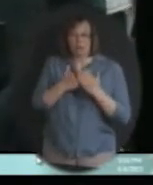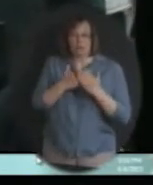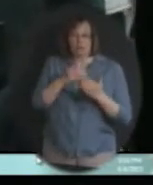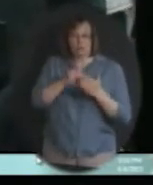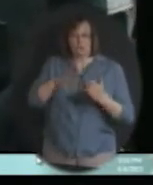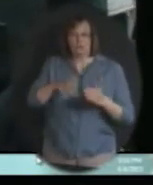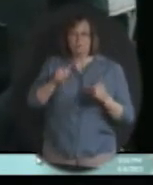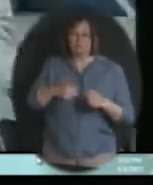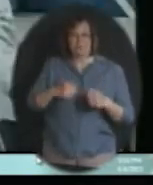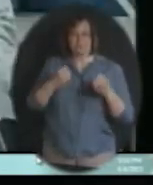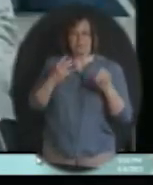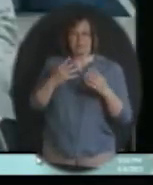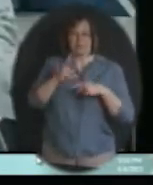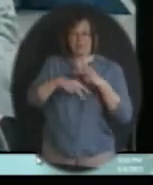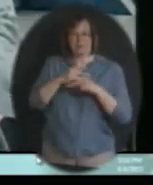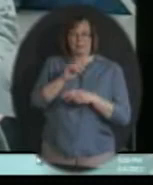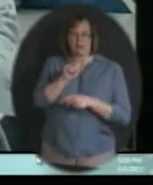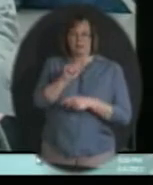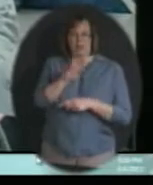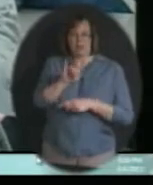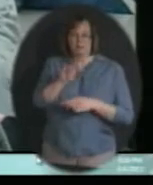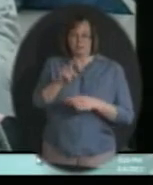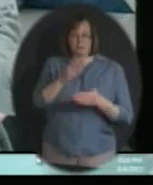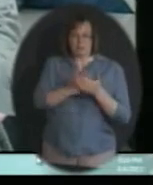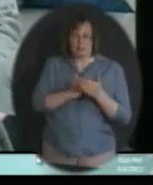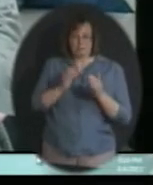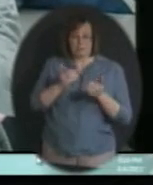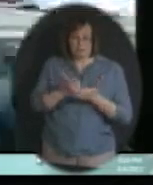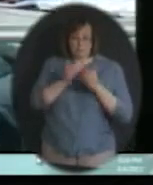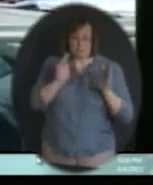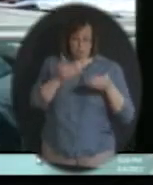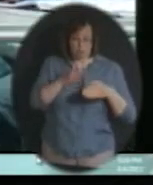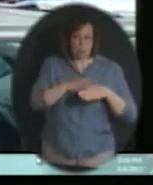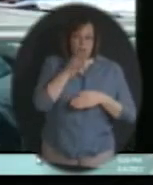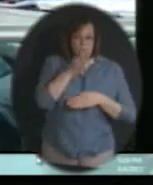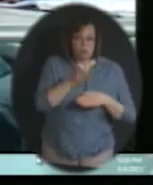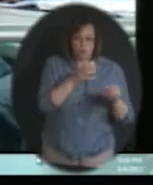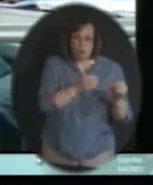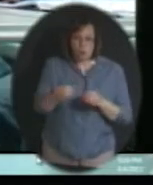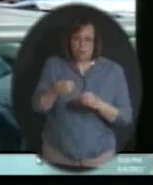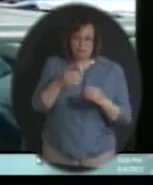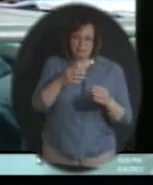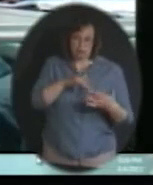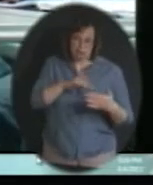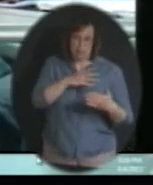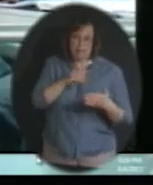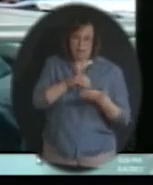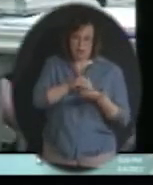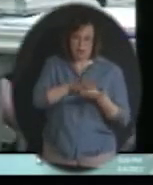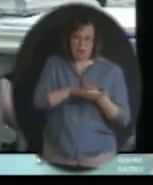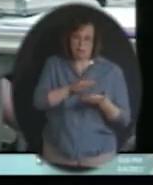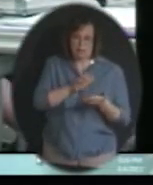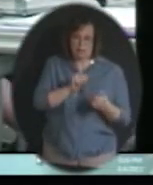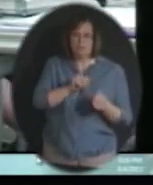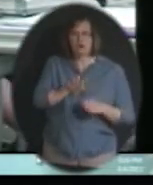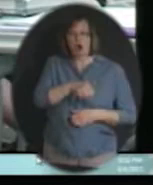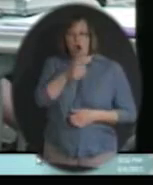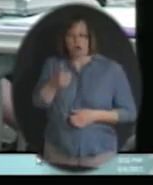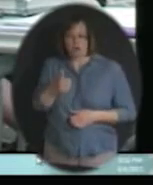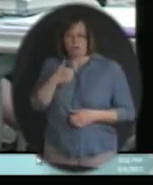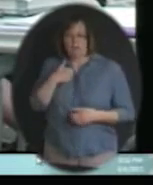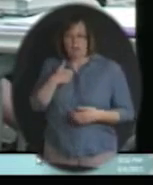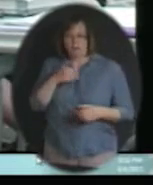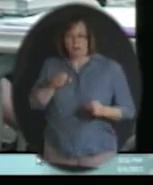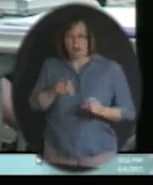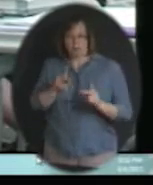many forms with Avid. For some, Avid has helped them focus on the future, learn to organize their studying and note-taking. For others, Avid has given